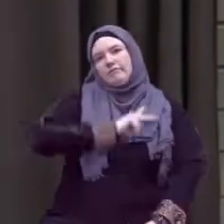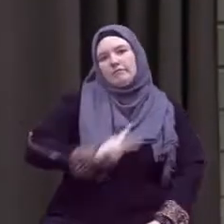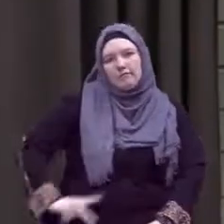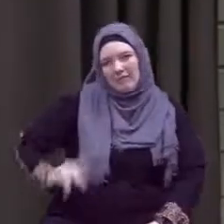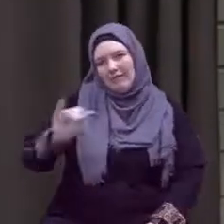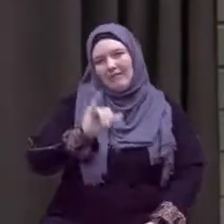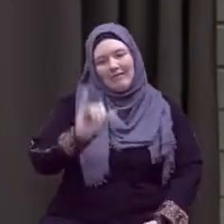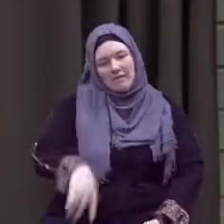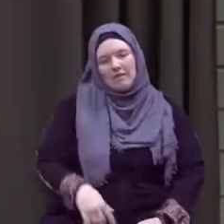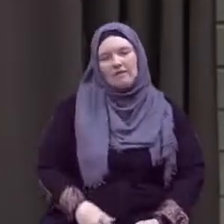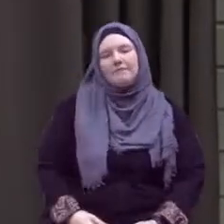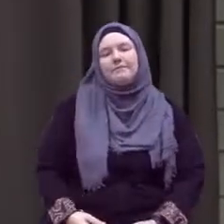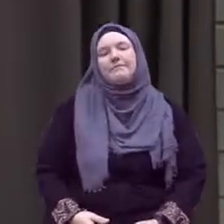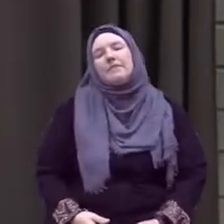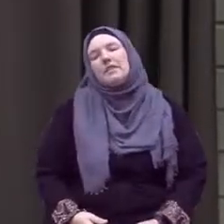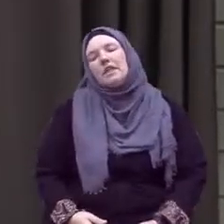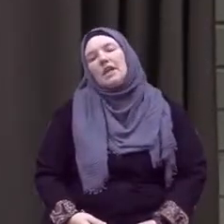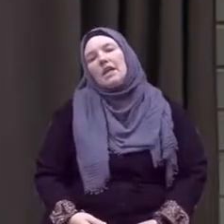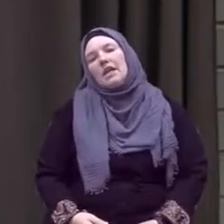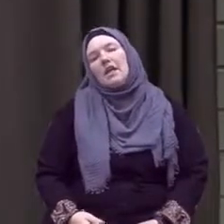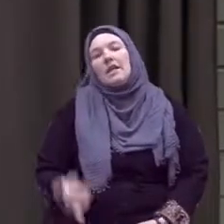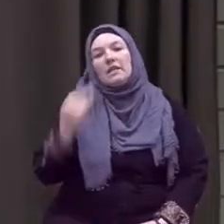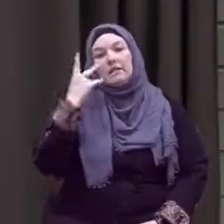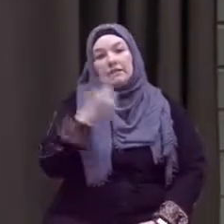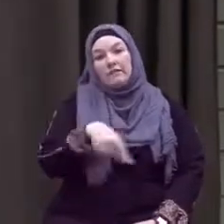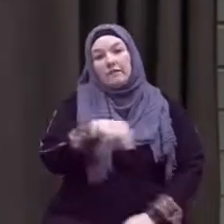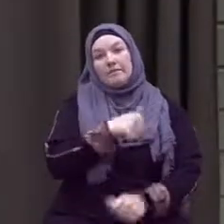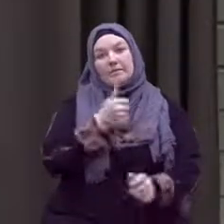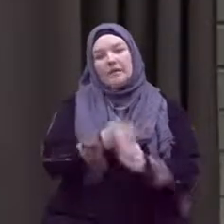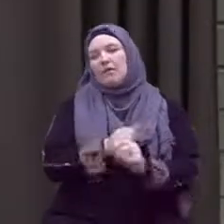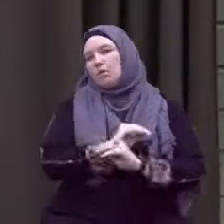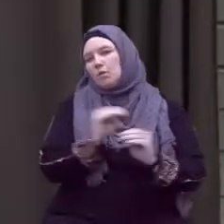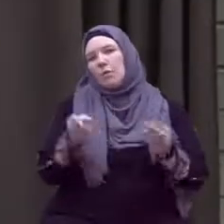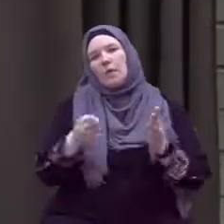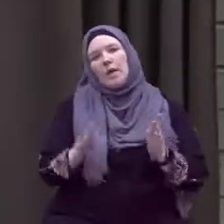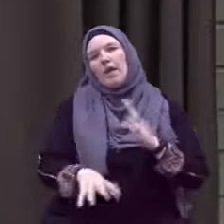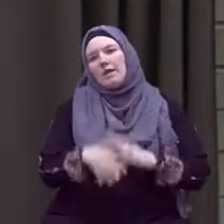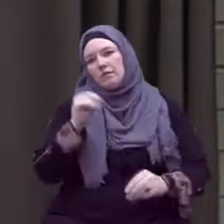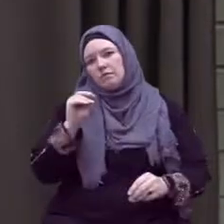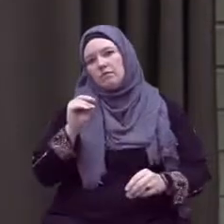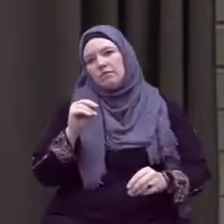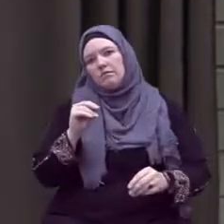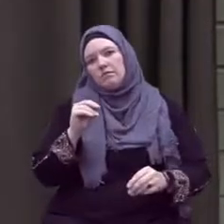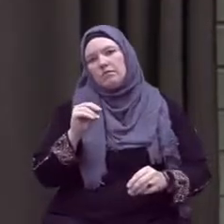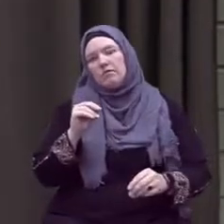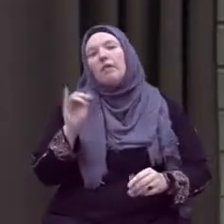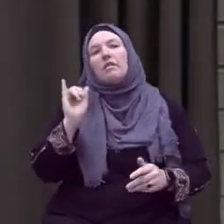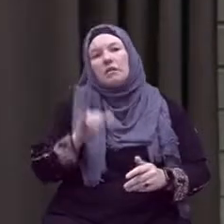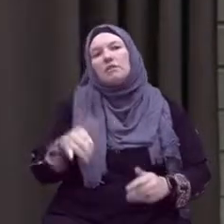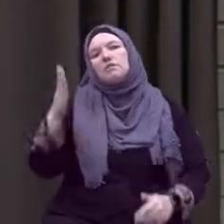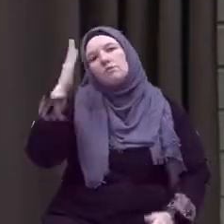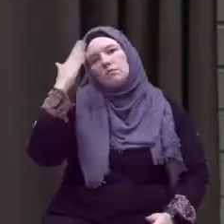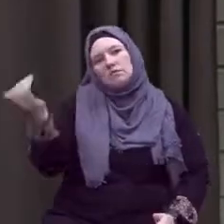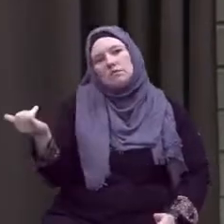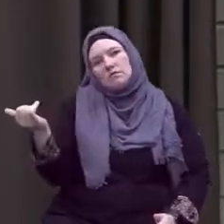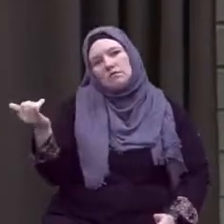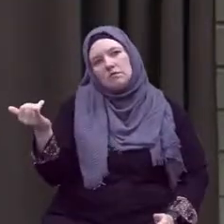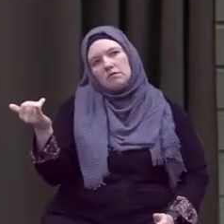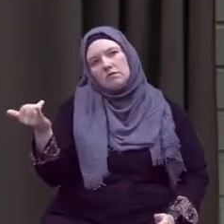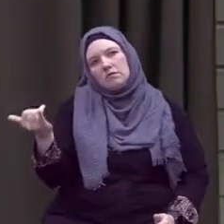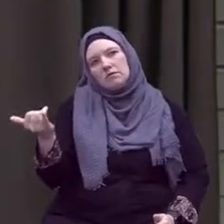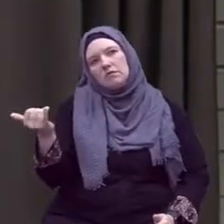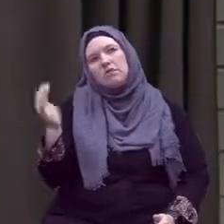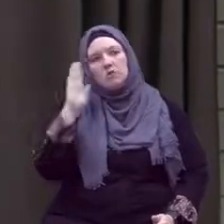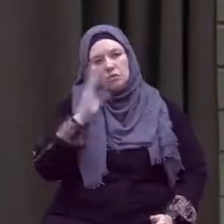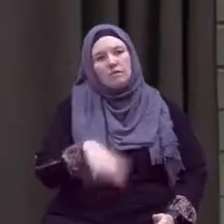everywhere. And they see for themselves no way out. And that's why you